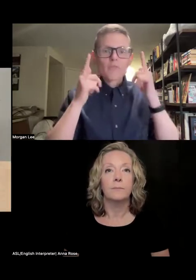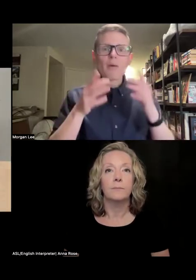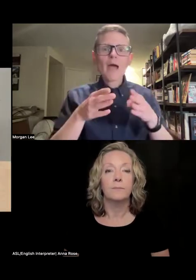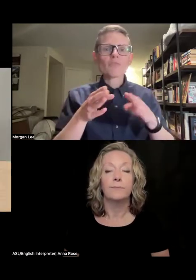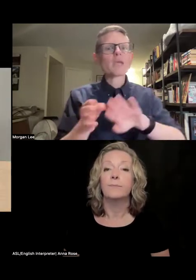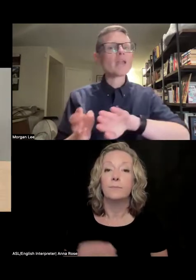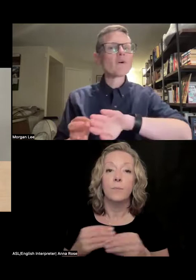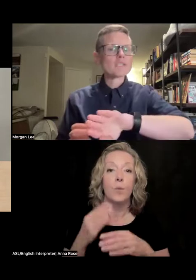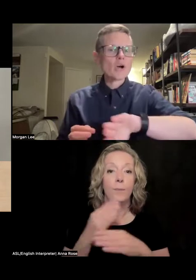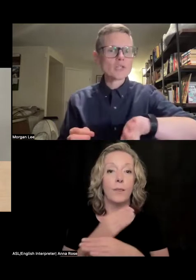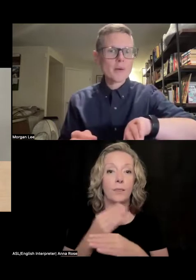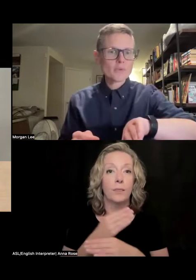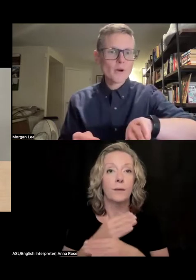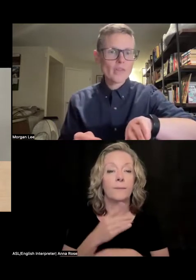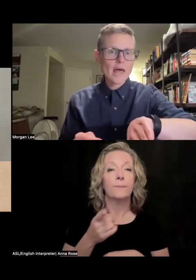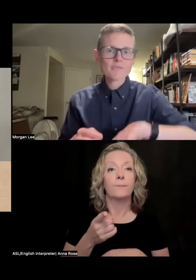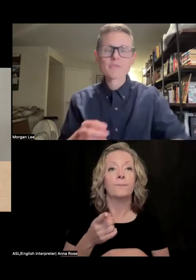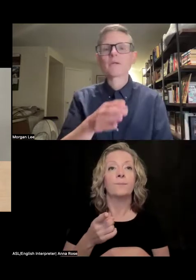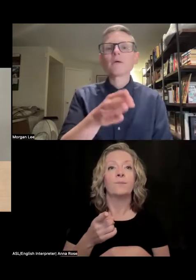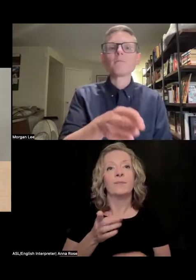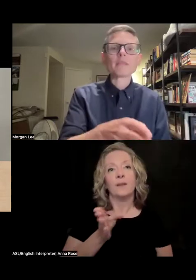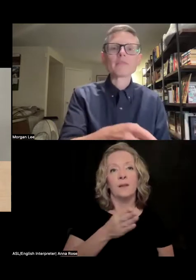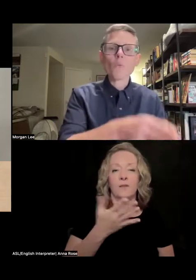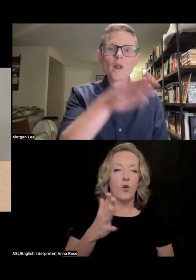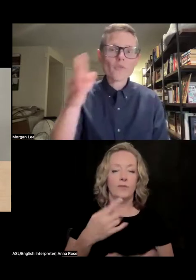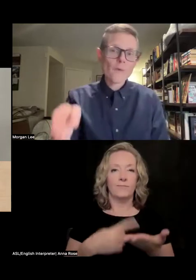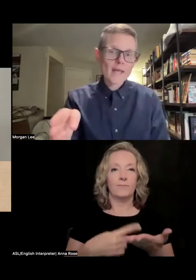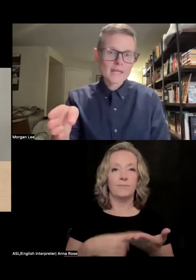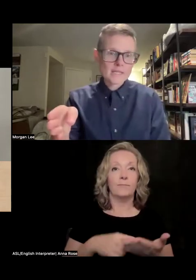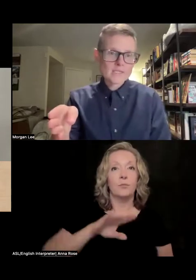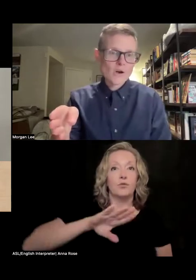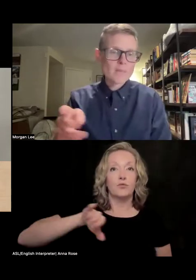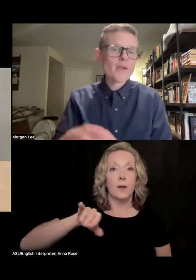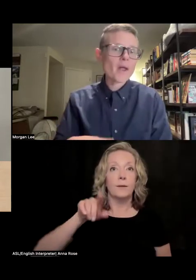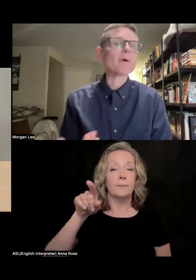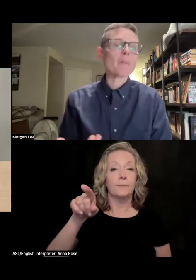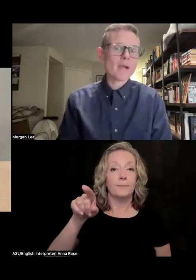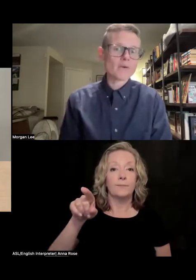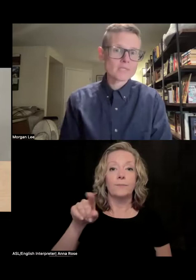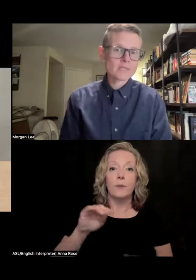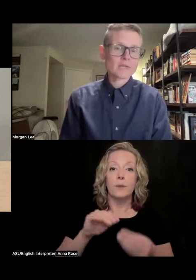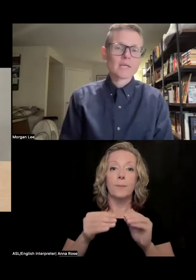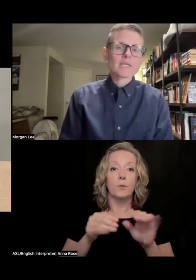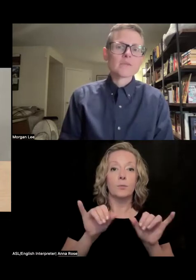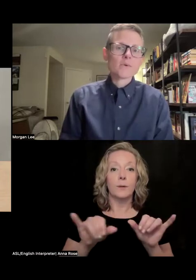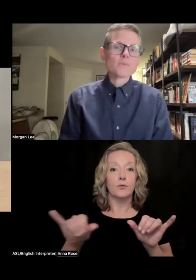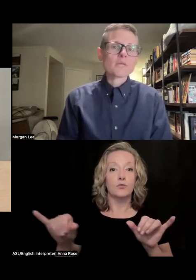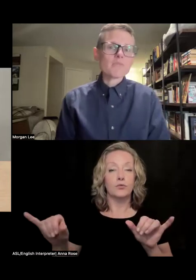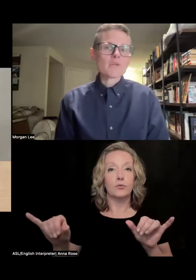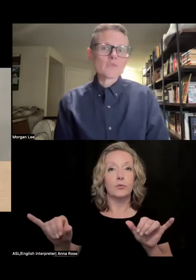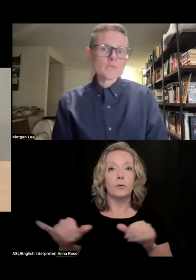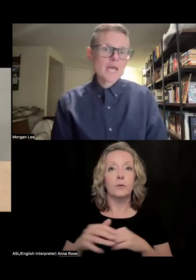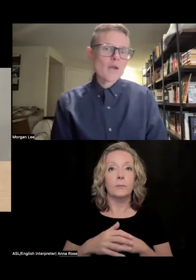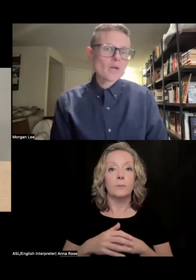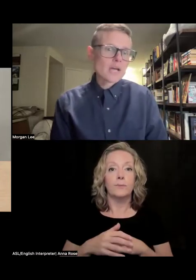Also with math, we kind of already talked about the one on the left, but the one on the right is talking about number patterns. So some